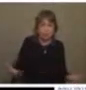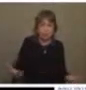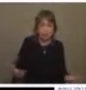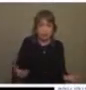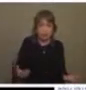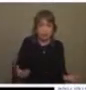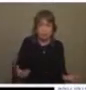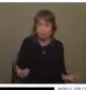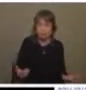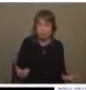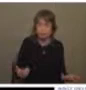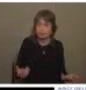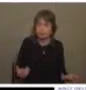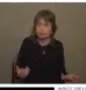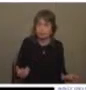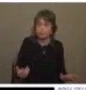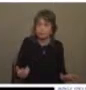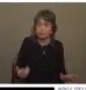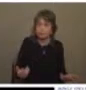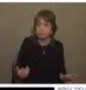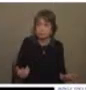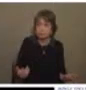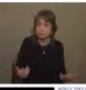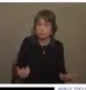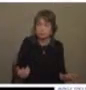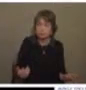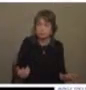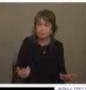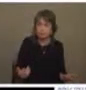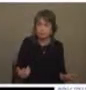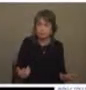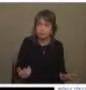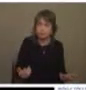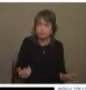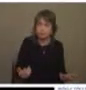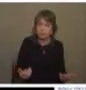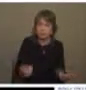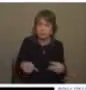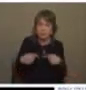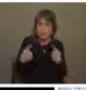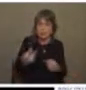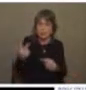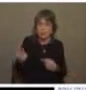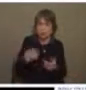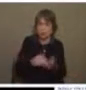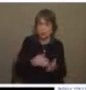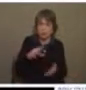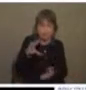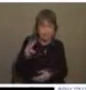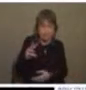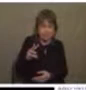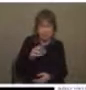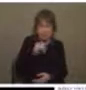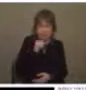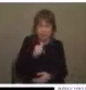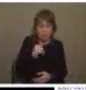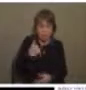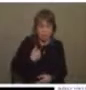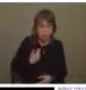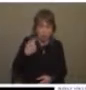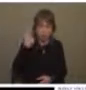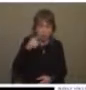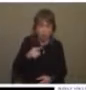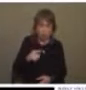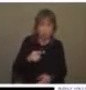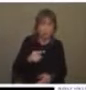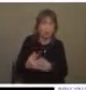Rico's labor market and the economy, accelerated since 2006, are the result either of the actions of poor people in Puerto Rico or the programs that have been